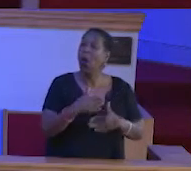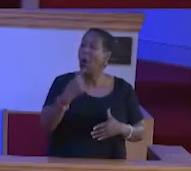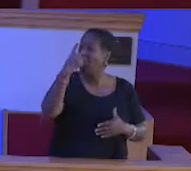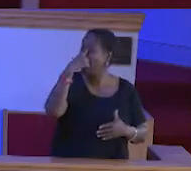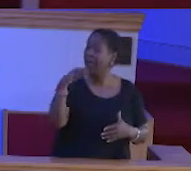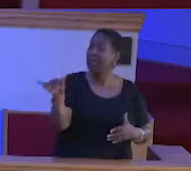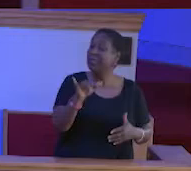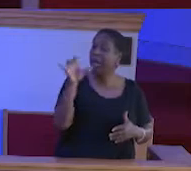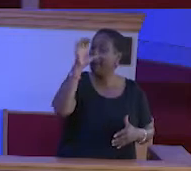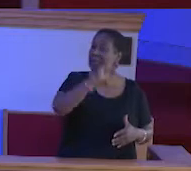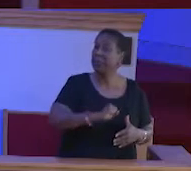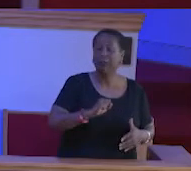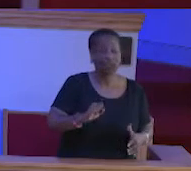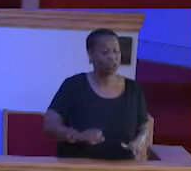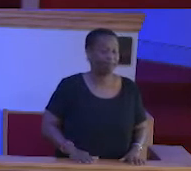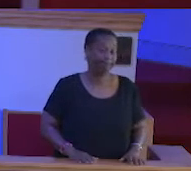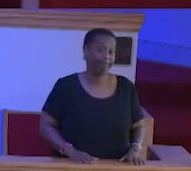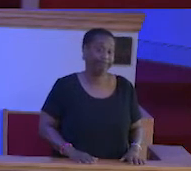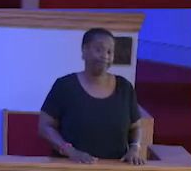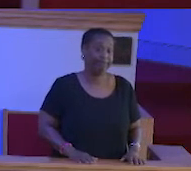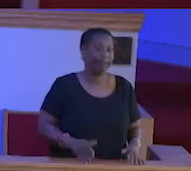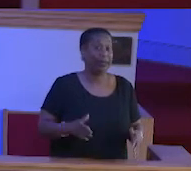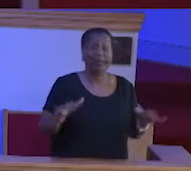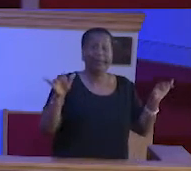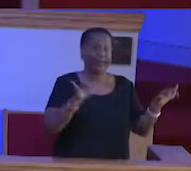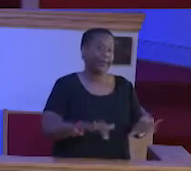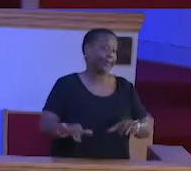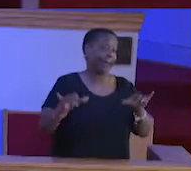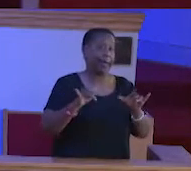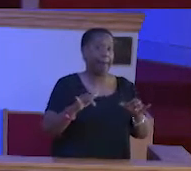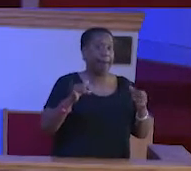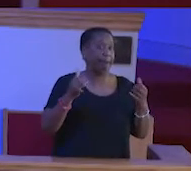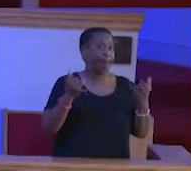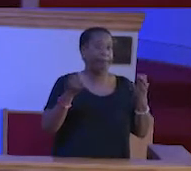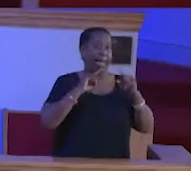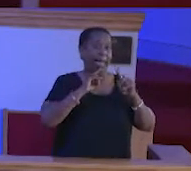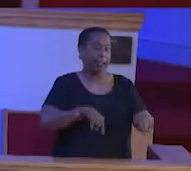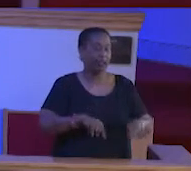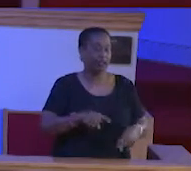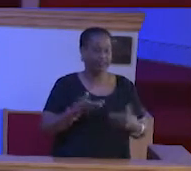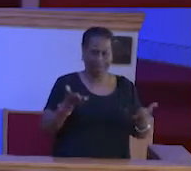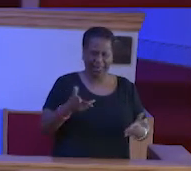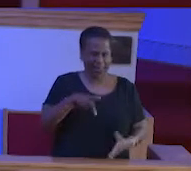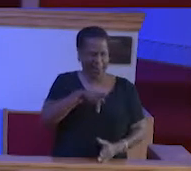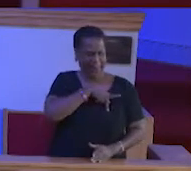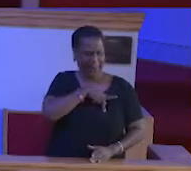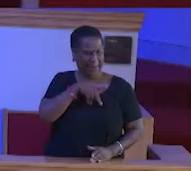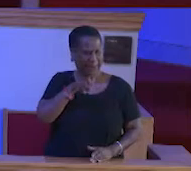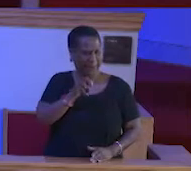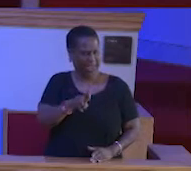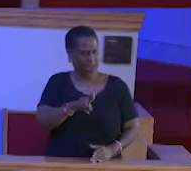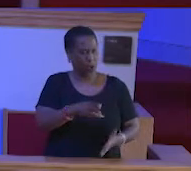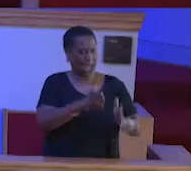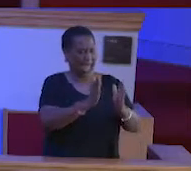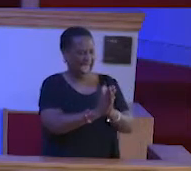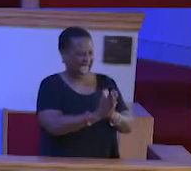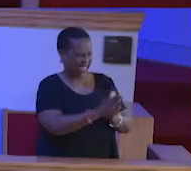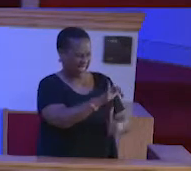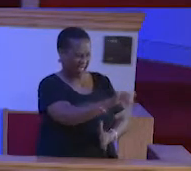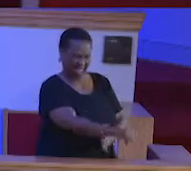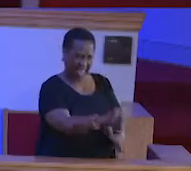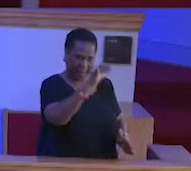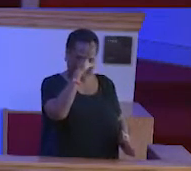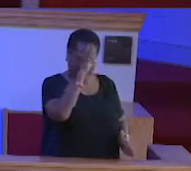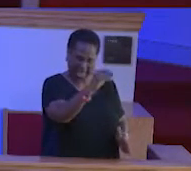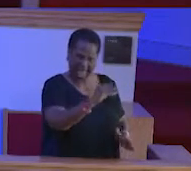same assumption and the same conclusion. Here, Peter is asking this man